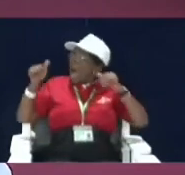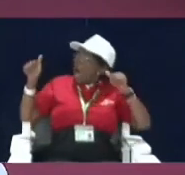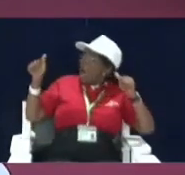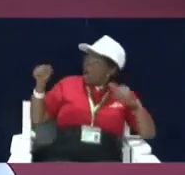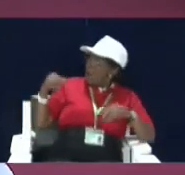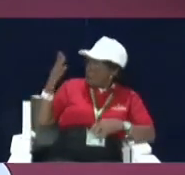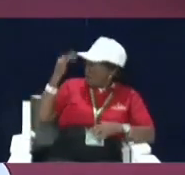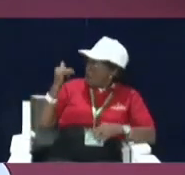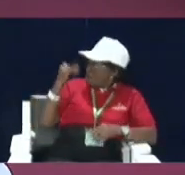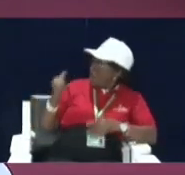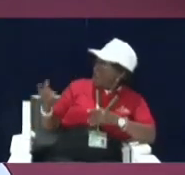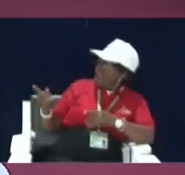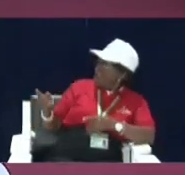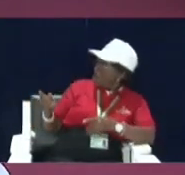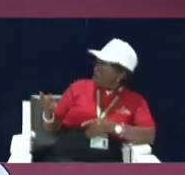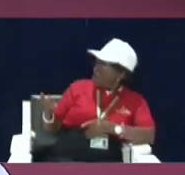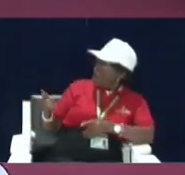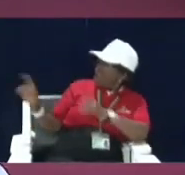why do they have to bring you?